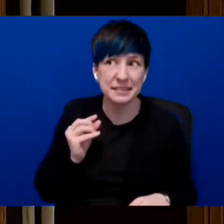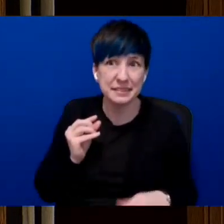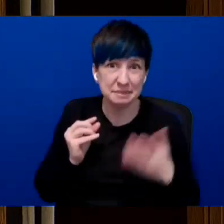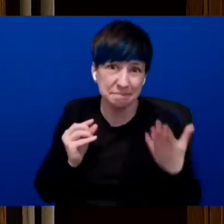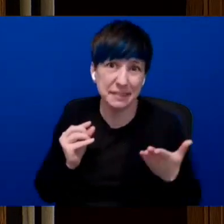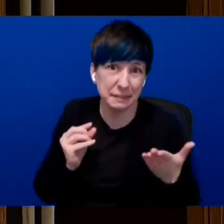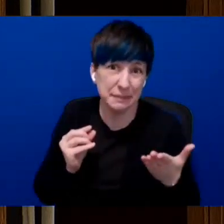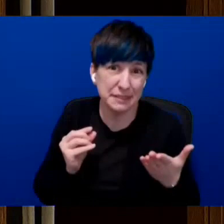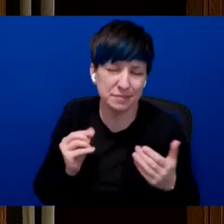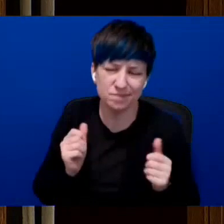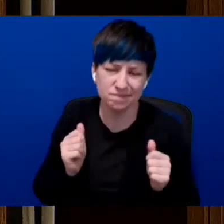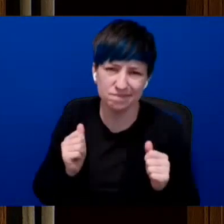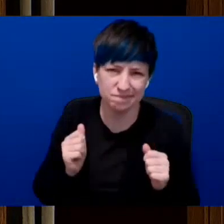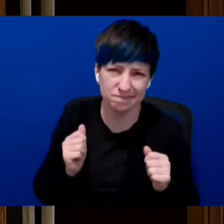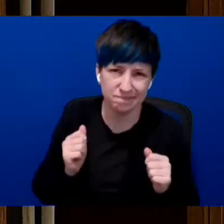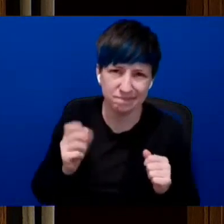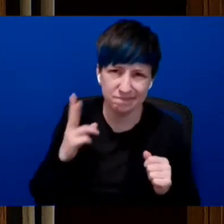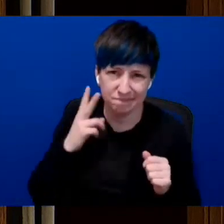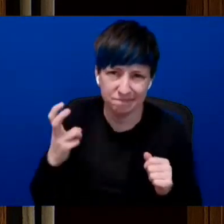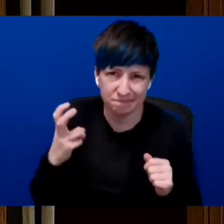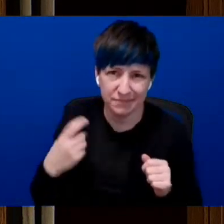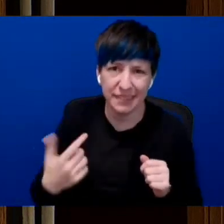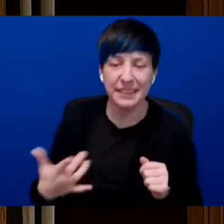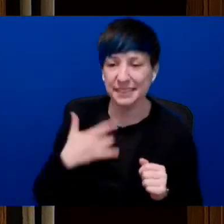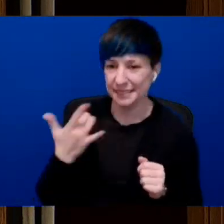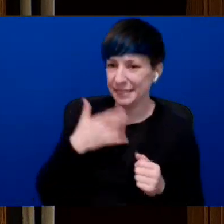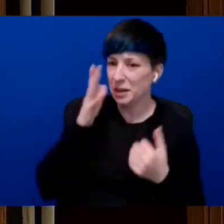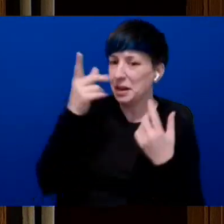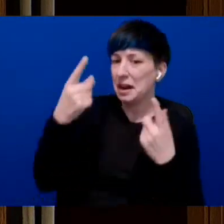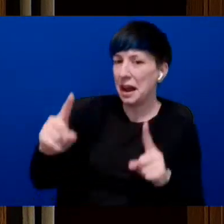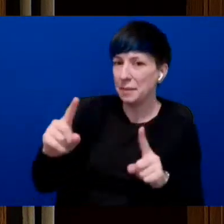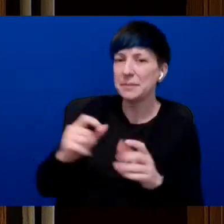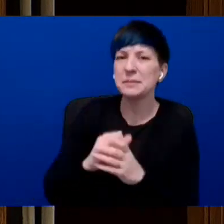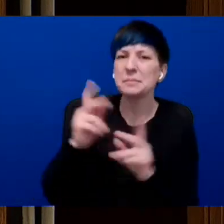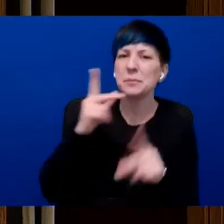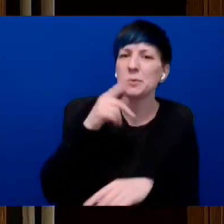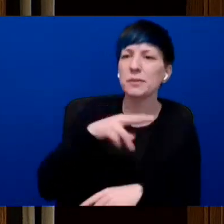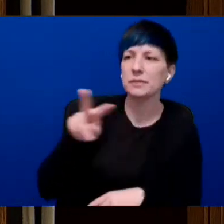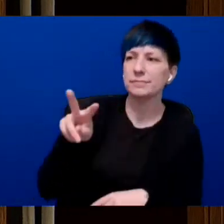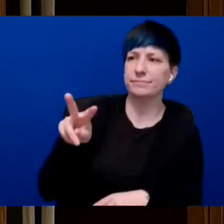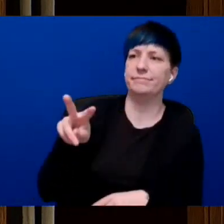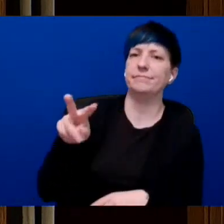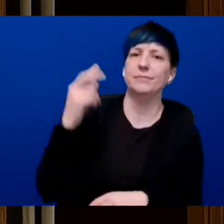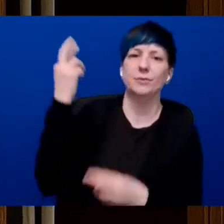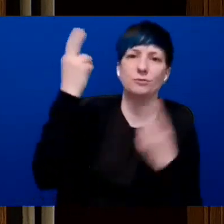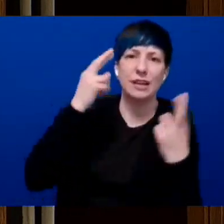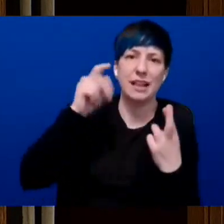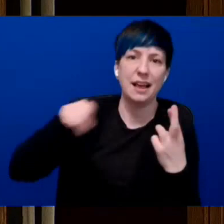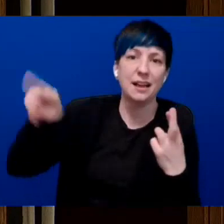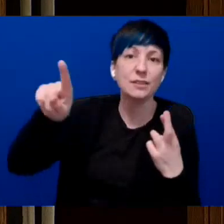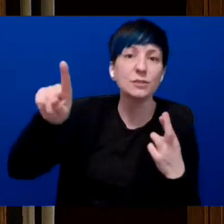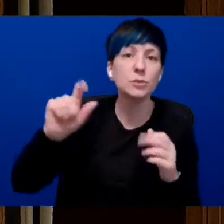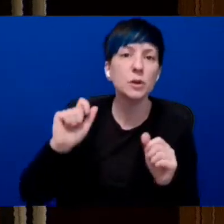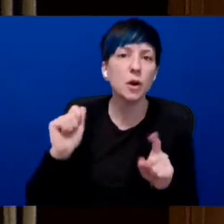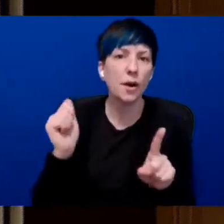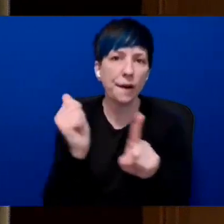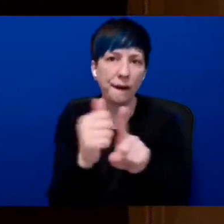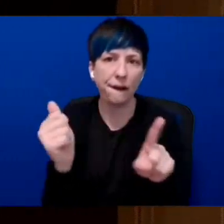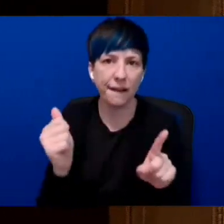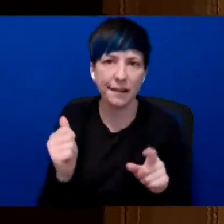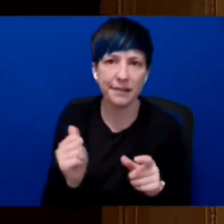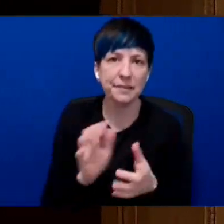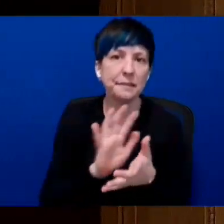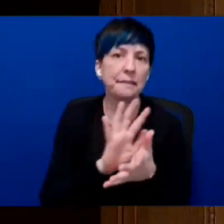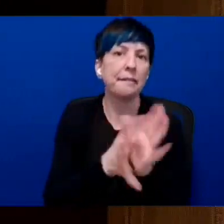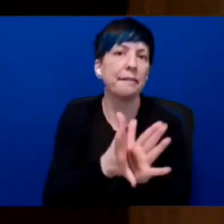Speaker, is that people are going to see through the manipulation. The manipulation that involves the Premier and